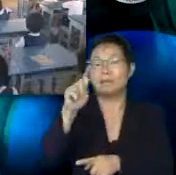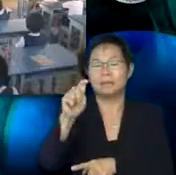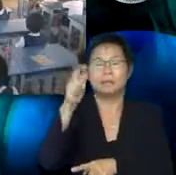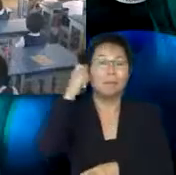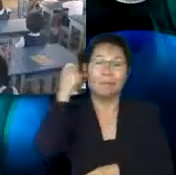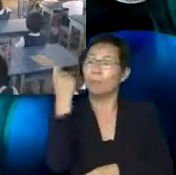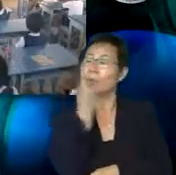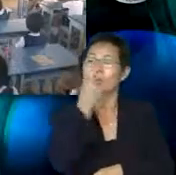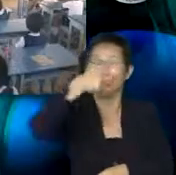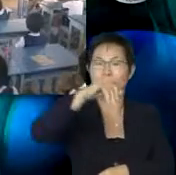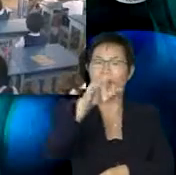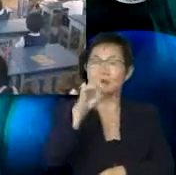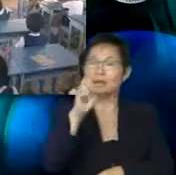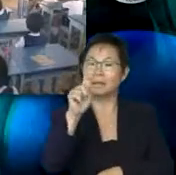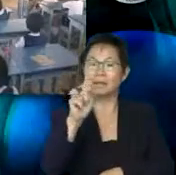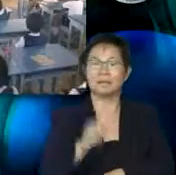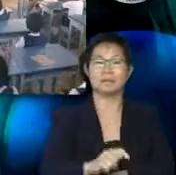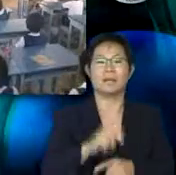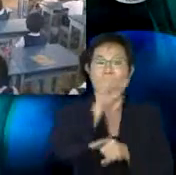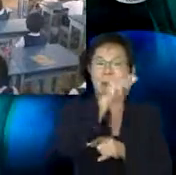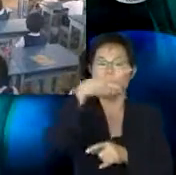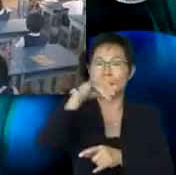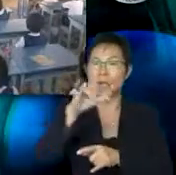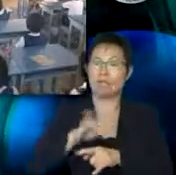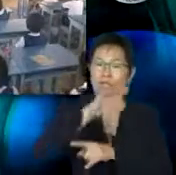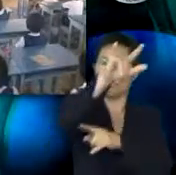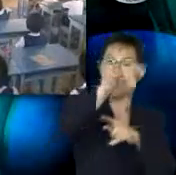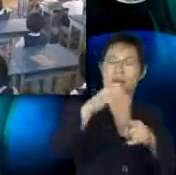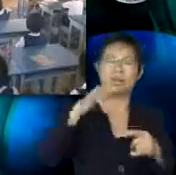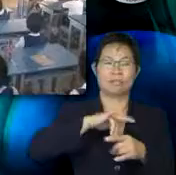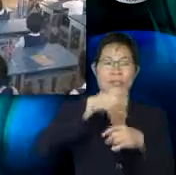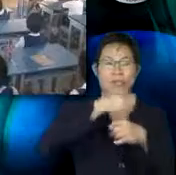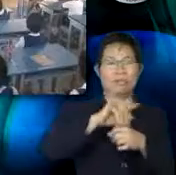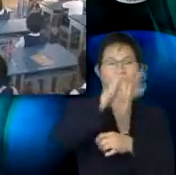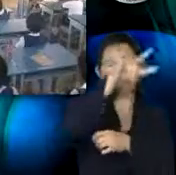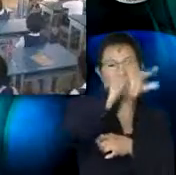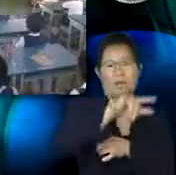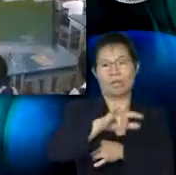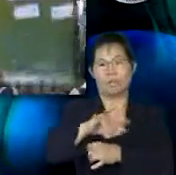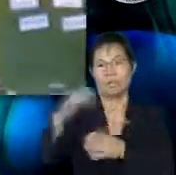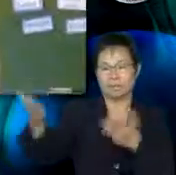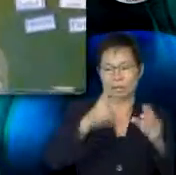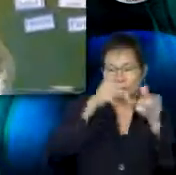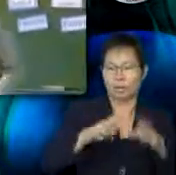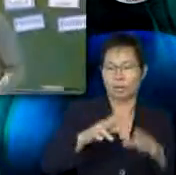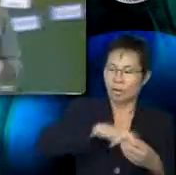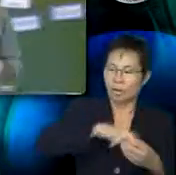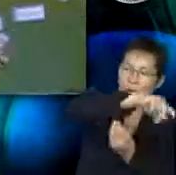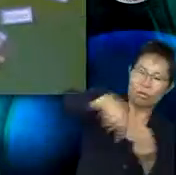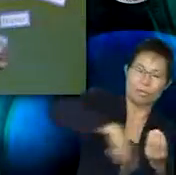Pilot. A pilot. Pilot. A pilot flies an aeroplane. He takes passengers around the world.